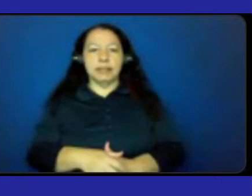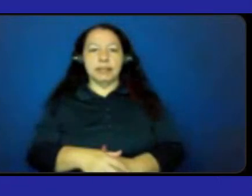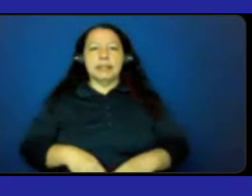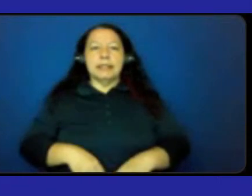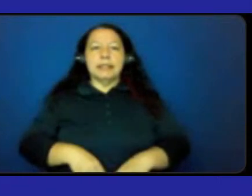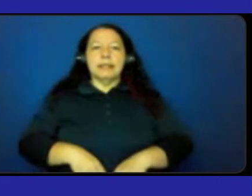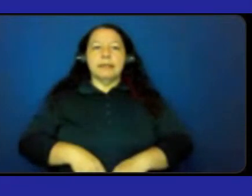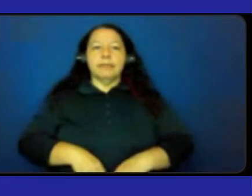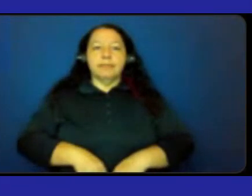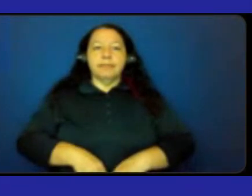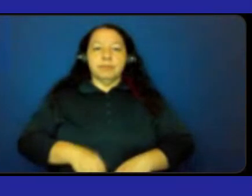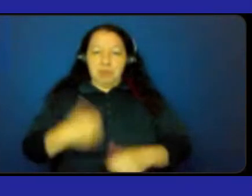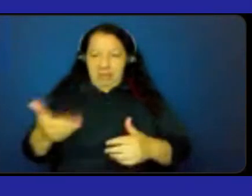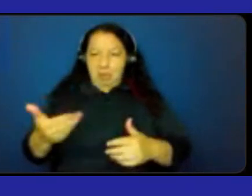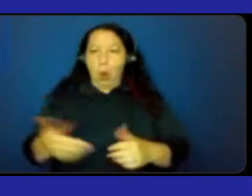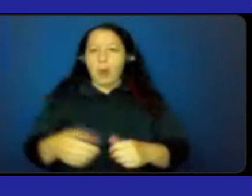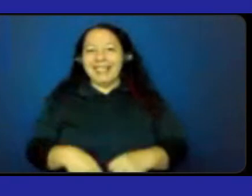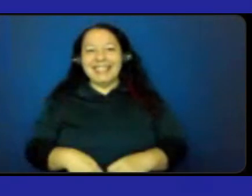Keep going.